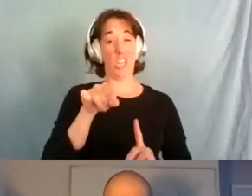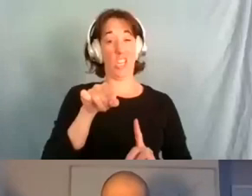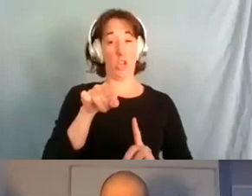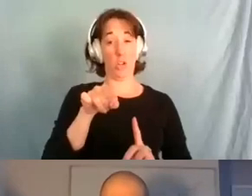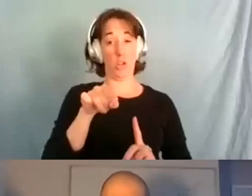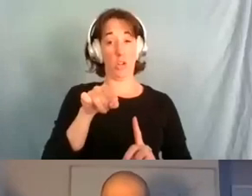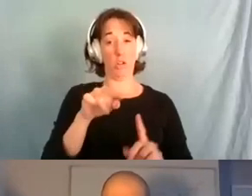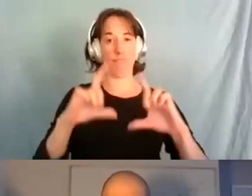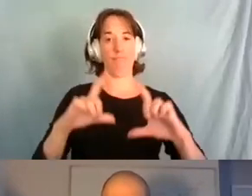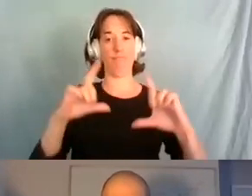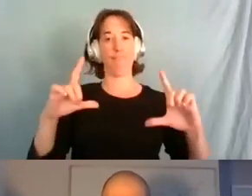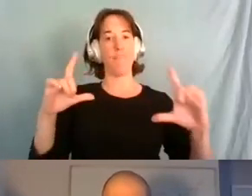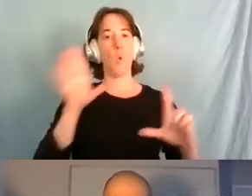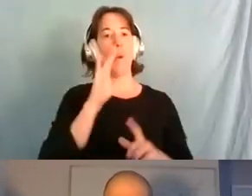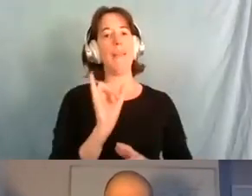generator basically,